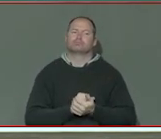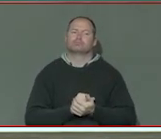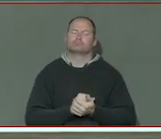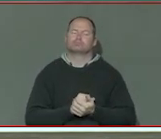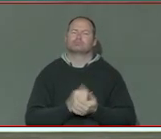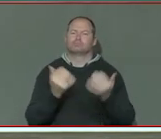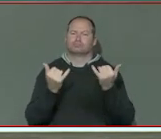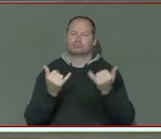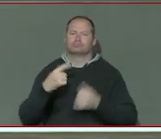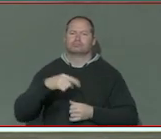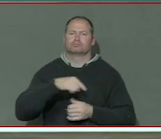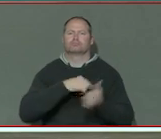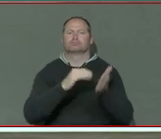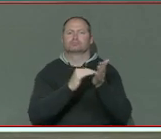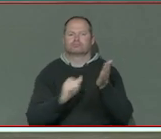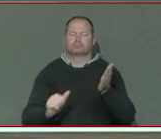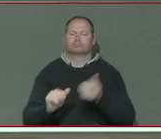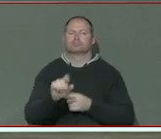subtract